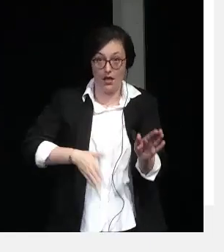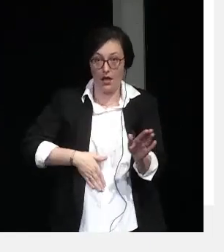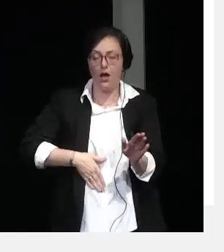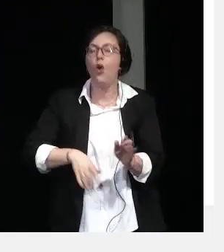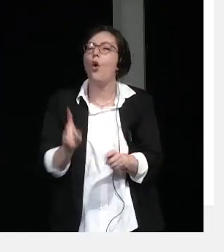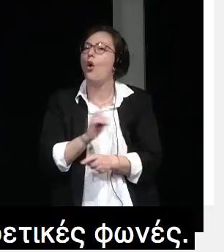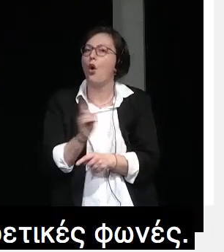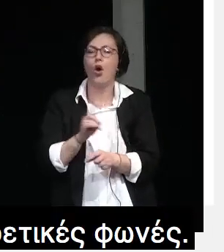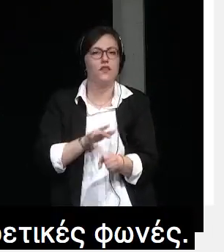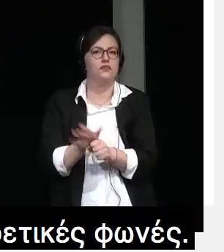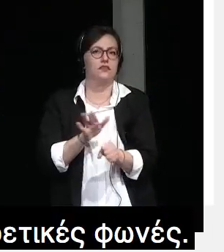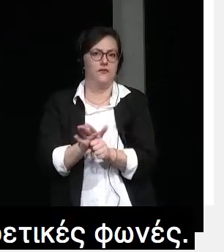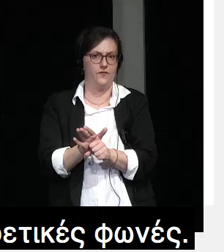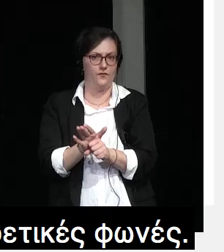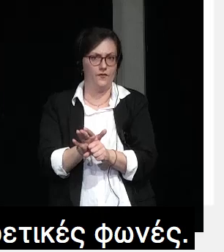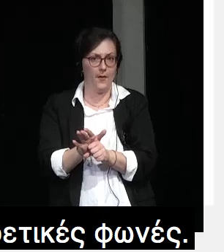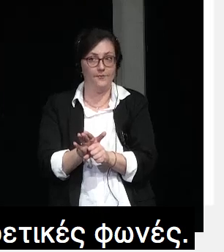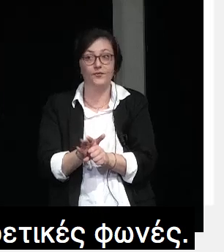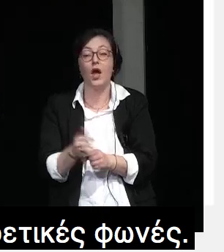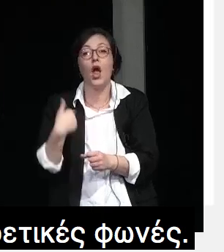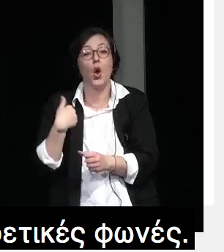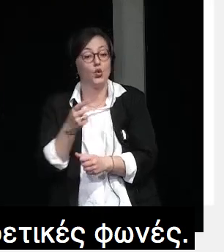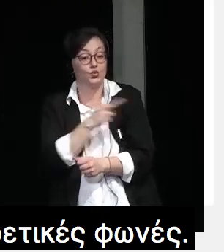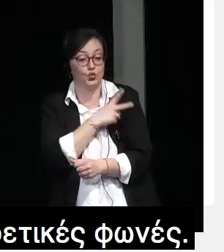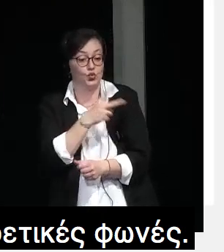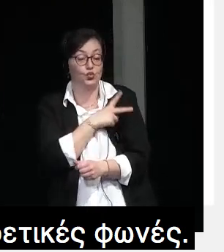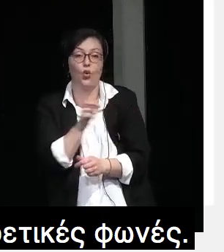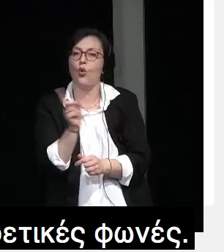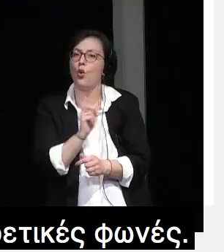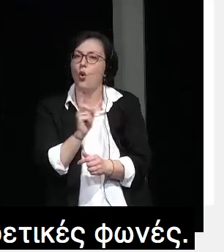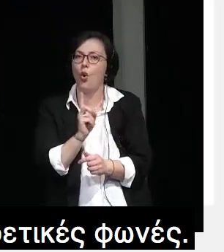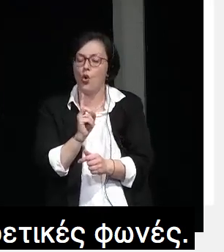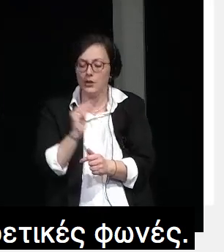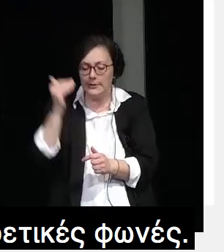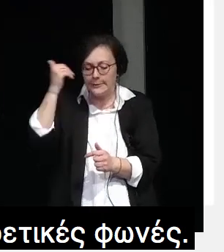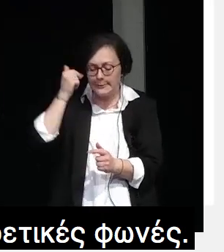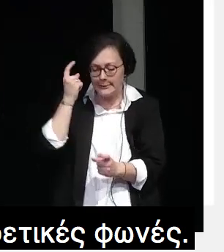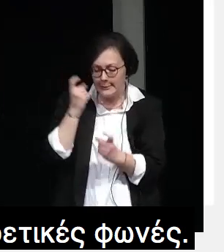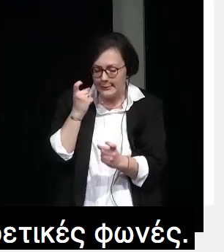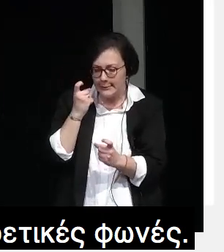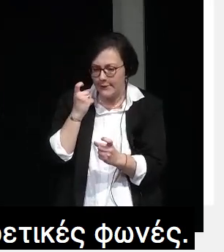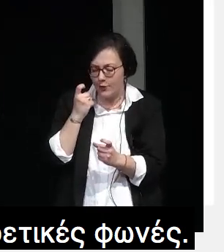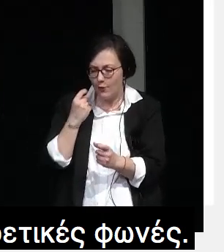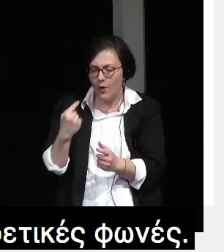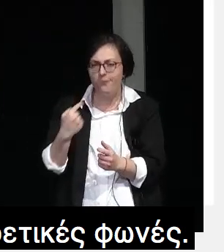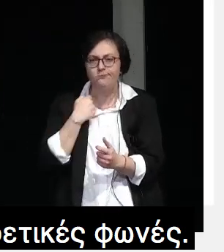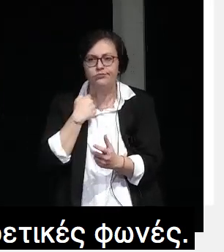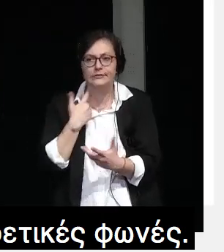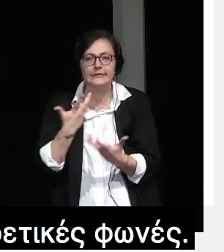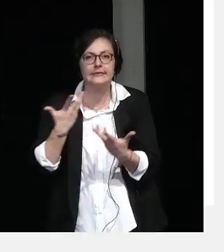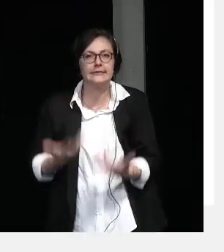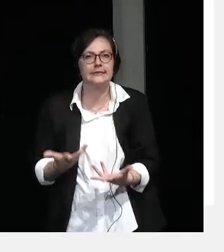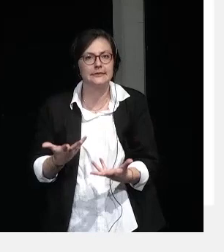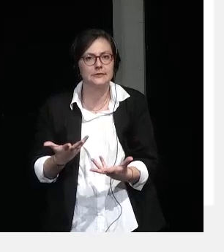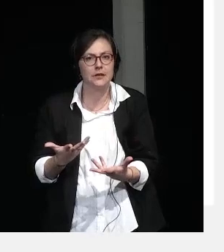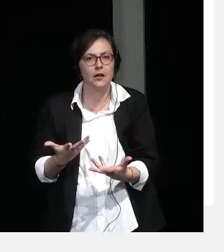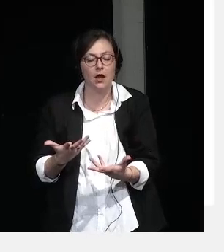it right? And that involves so many different voices, and we have to listen to those